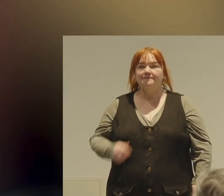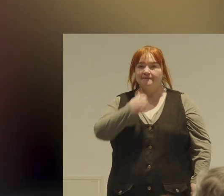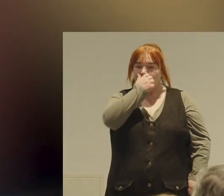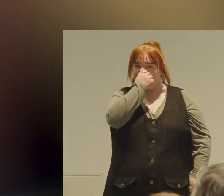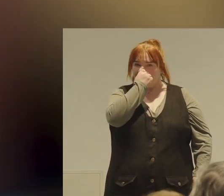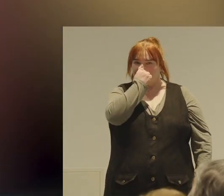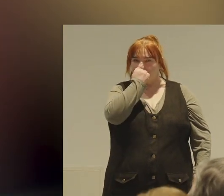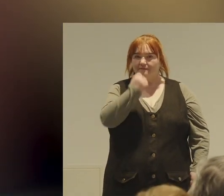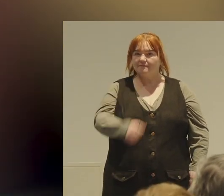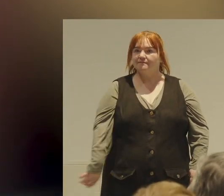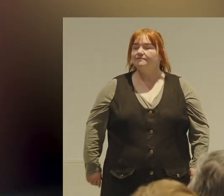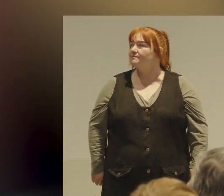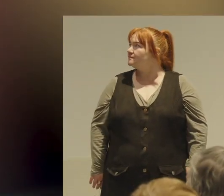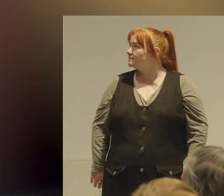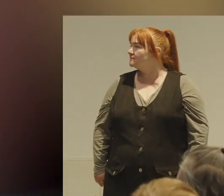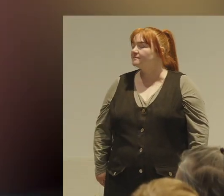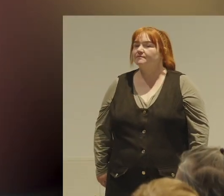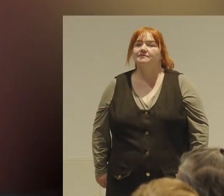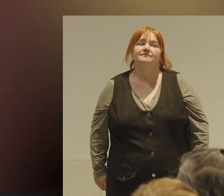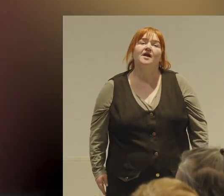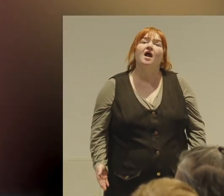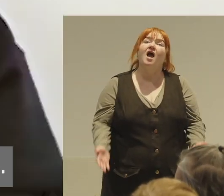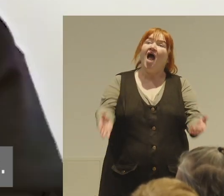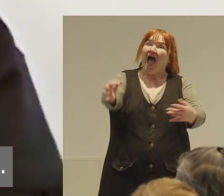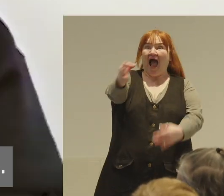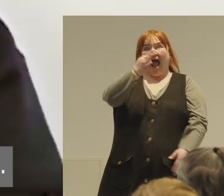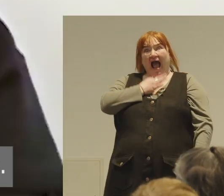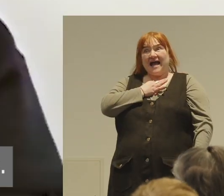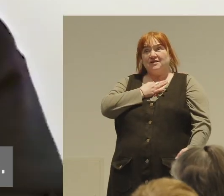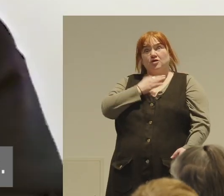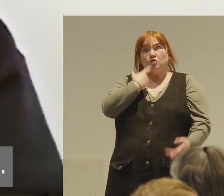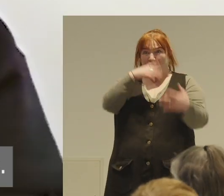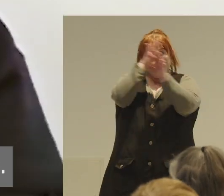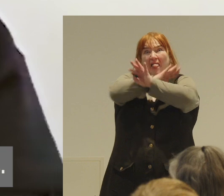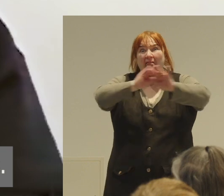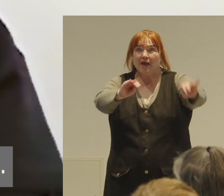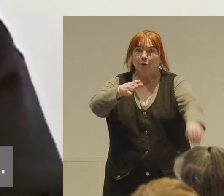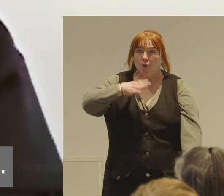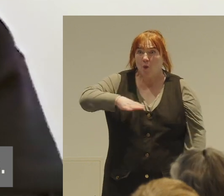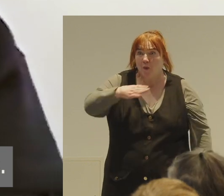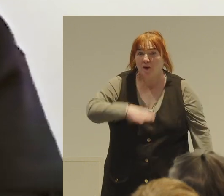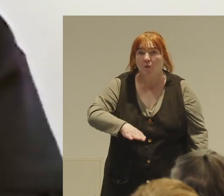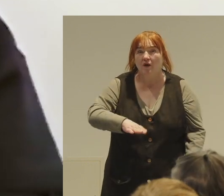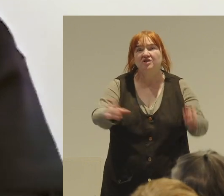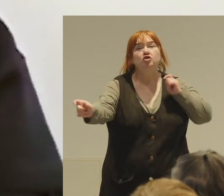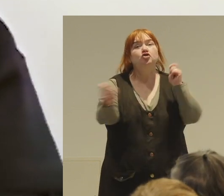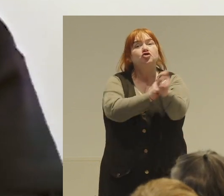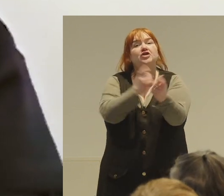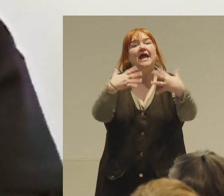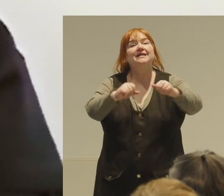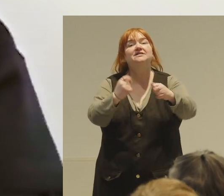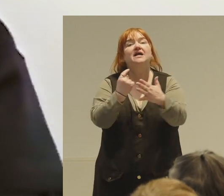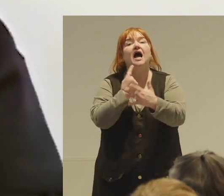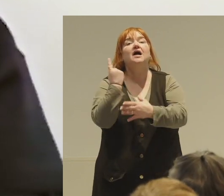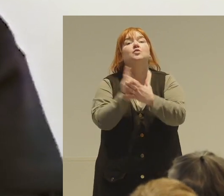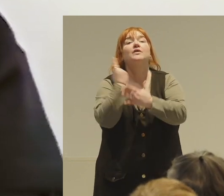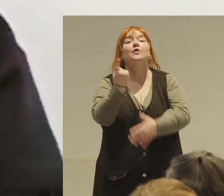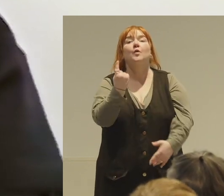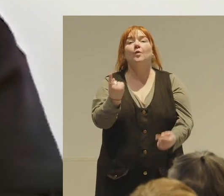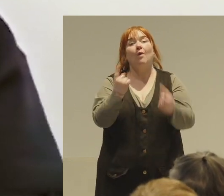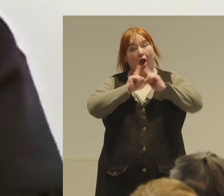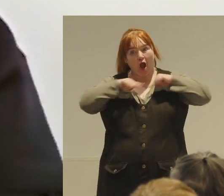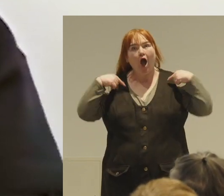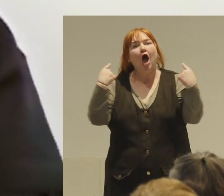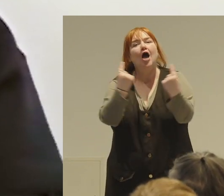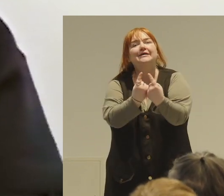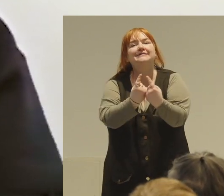Come to us and we'll tell you what we want. The change can begin with us. We disabled people,